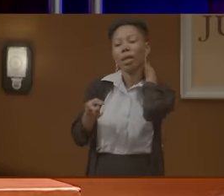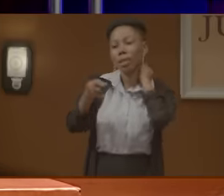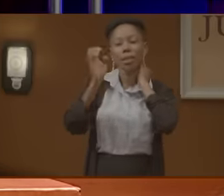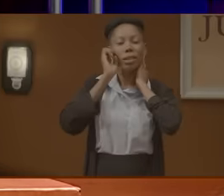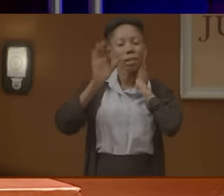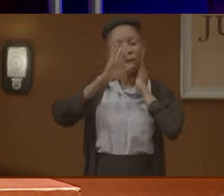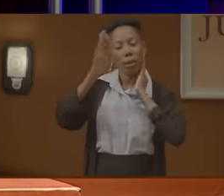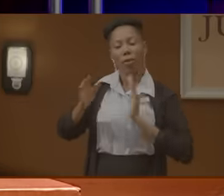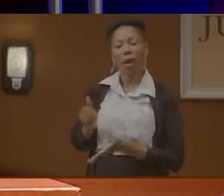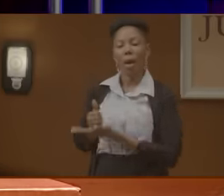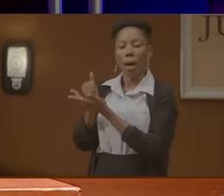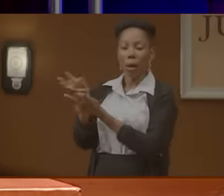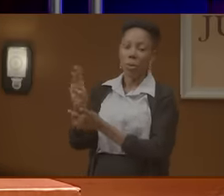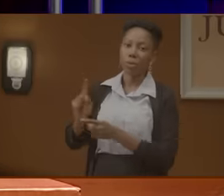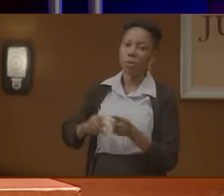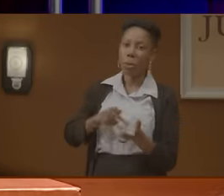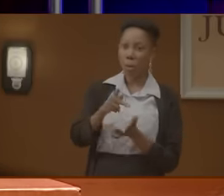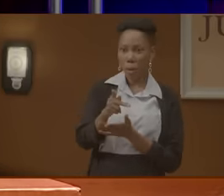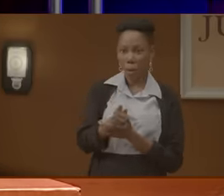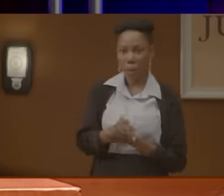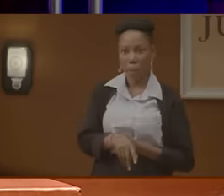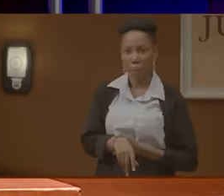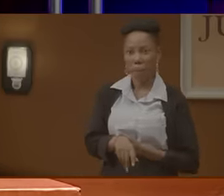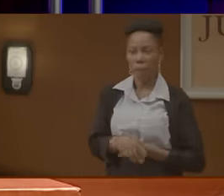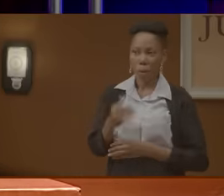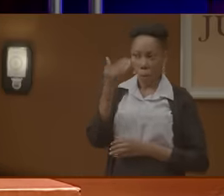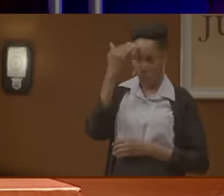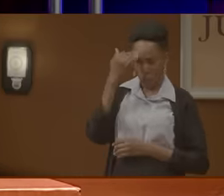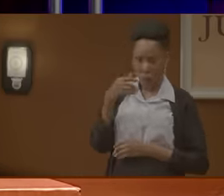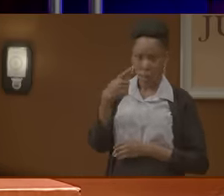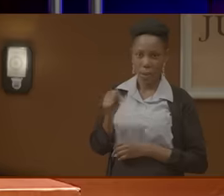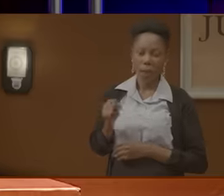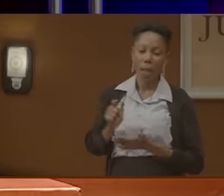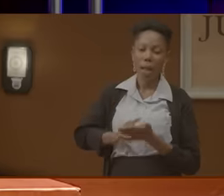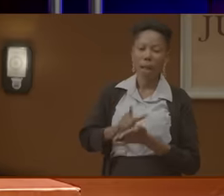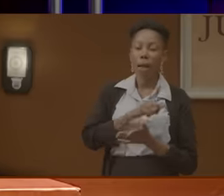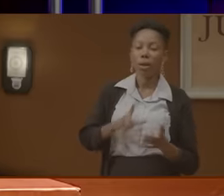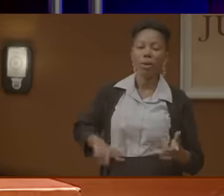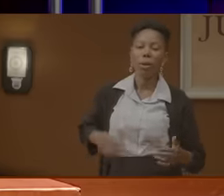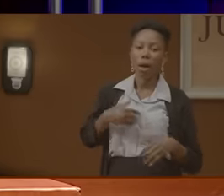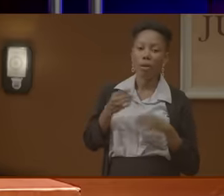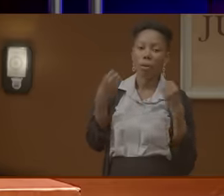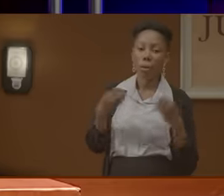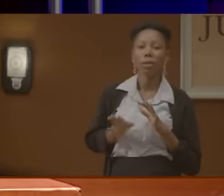1 naira to the house. The landlord have plenty of children. Okay. He died.